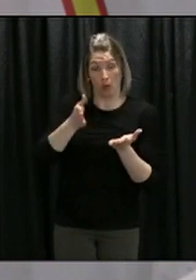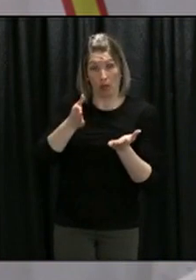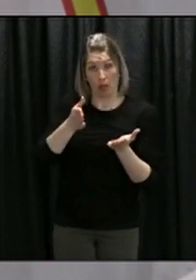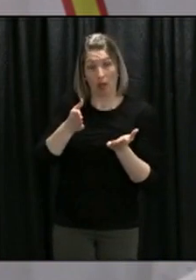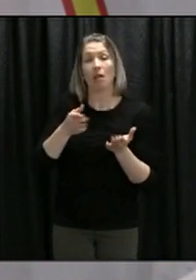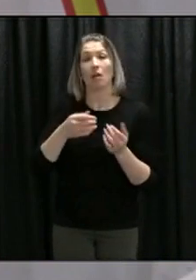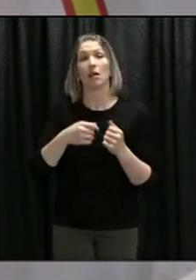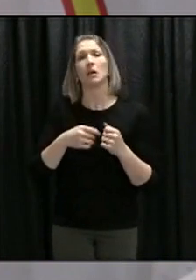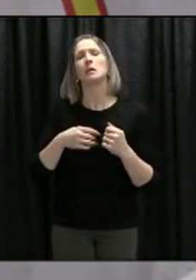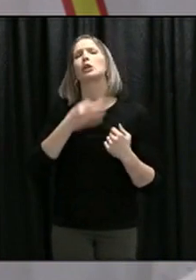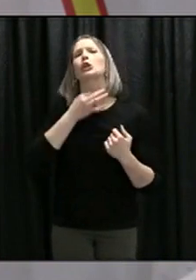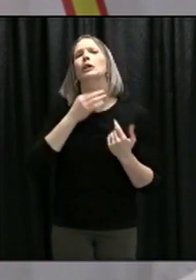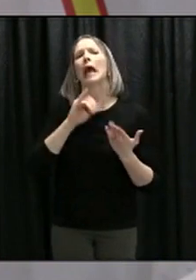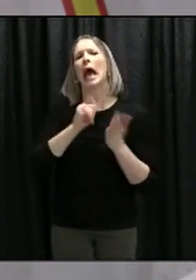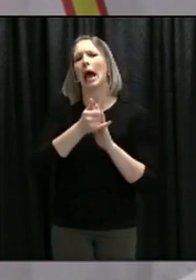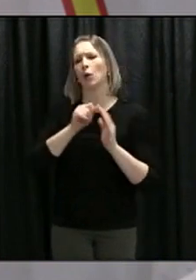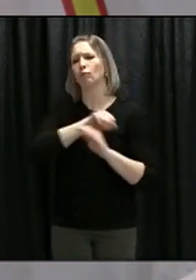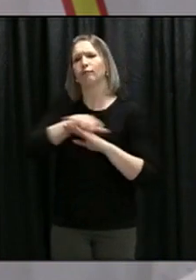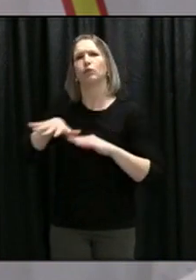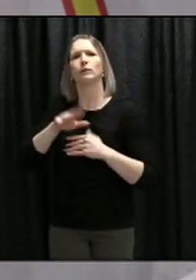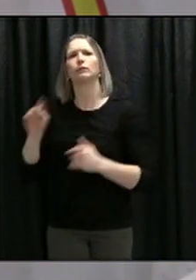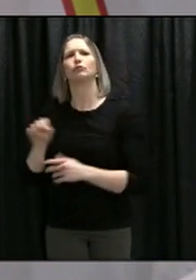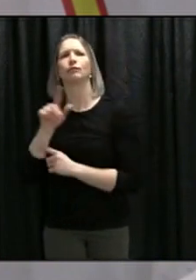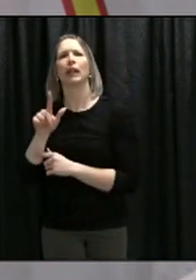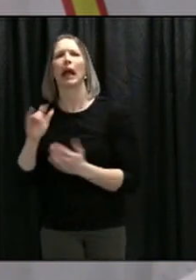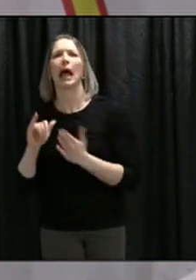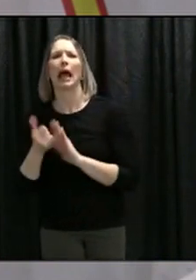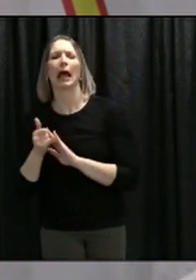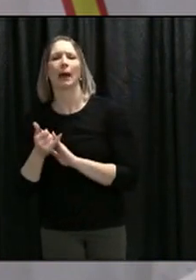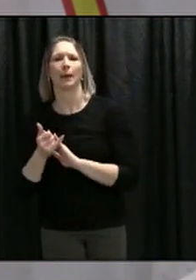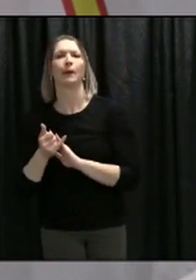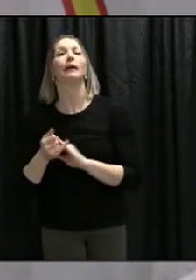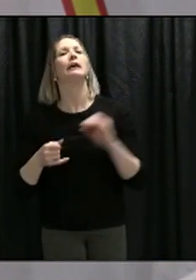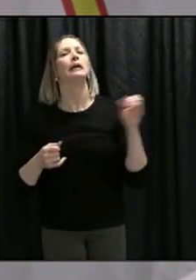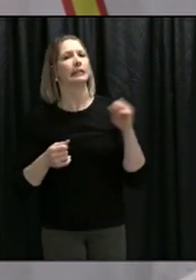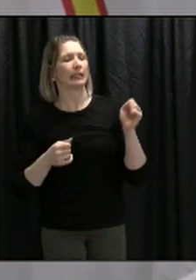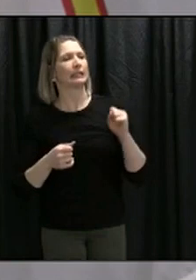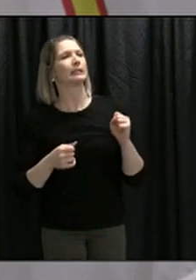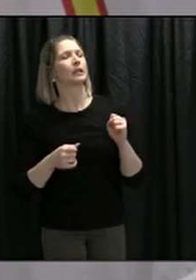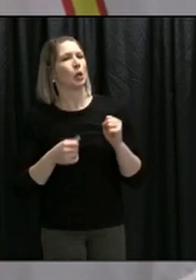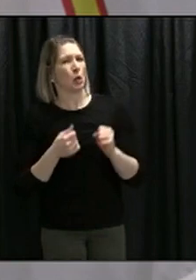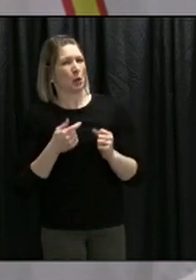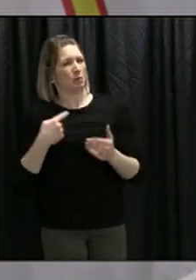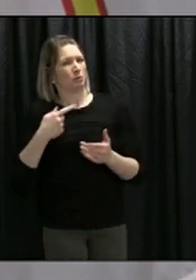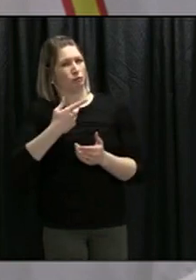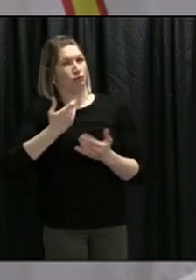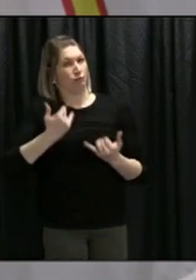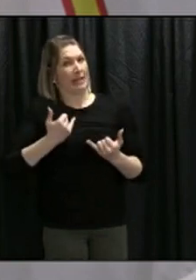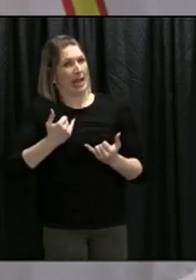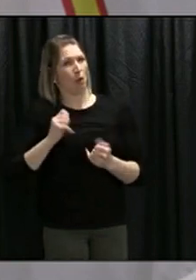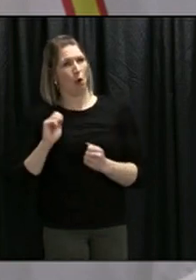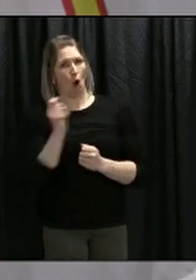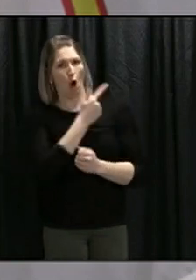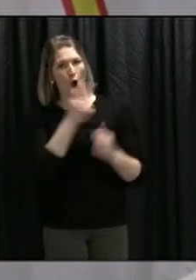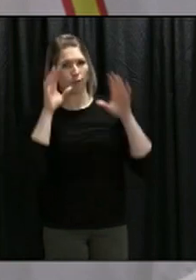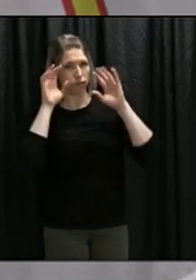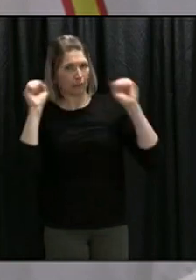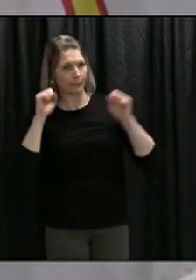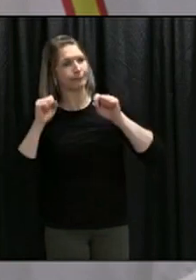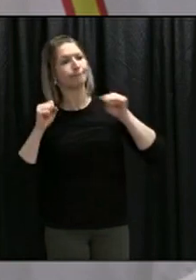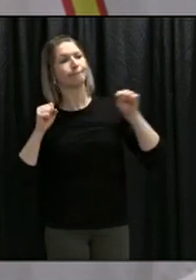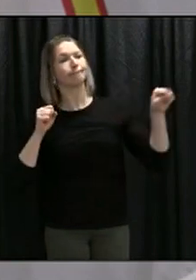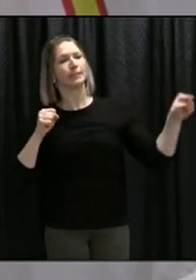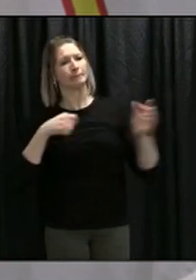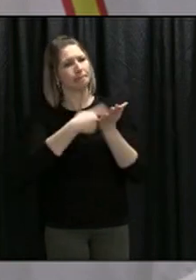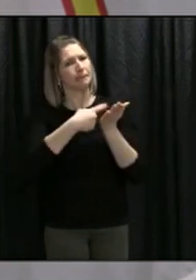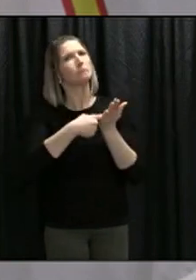few days. Even it came up on our call last week, and we'll be talking to the Prime Minister again tomorrow evening. And I'm sure issues like